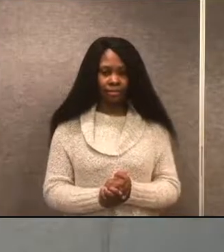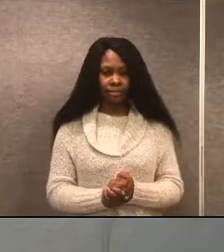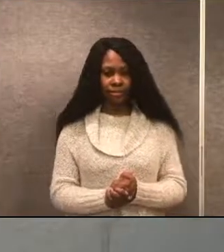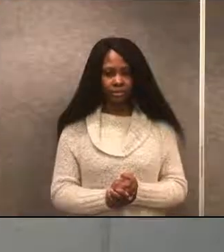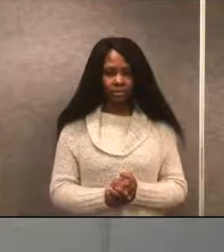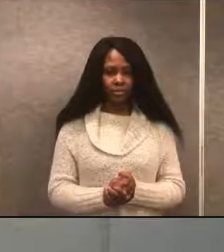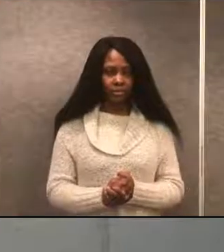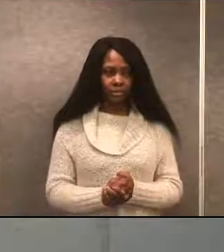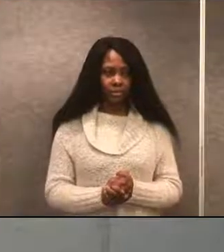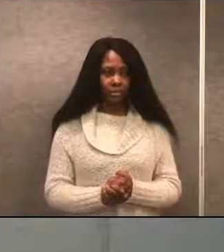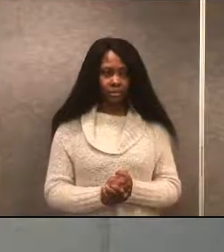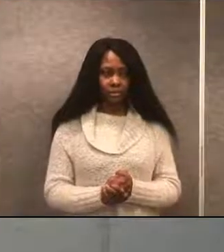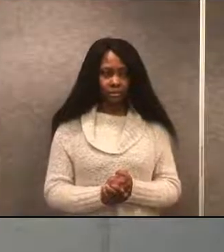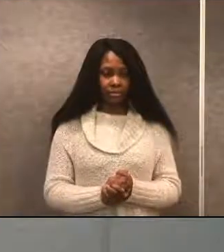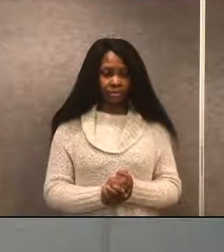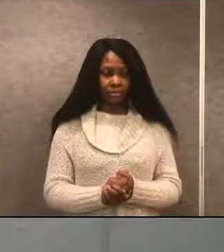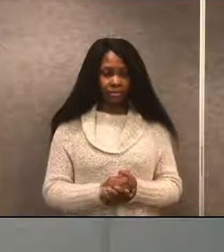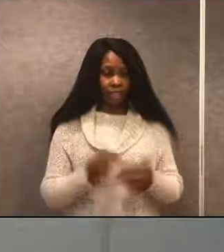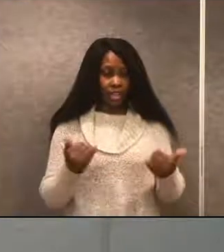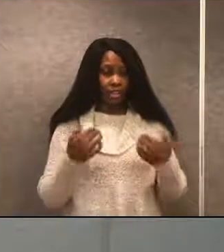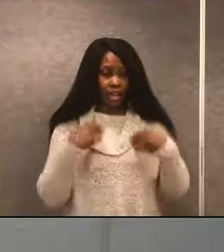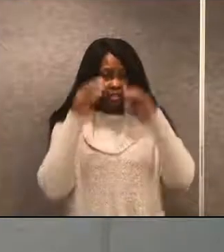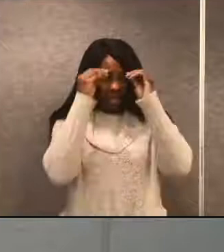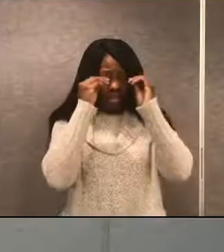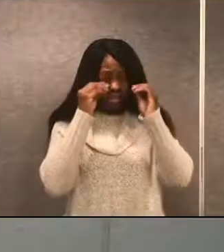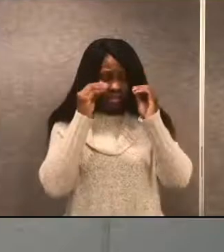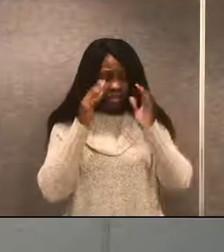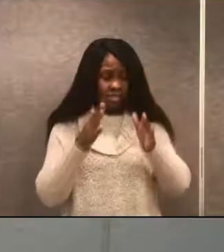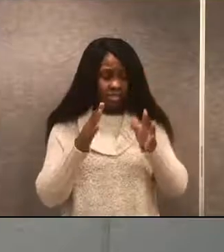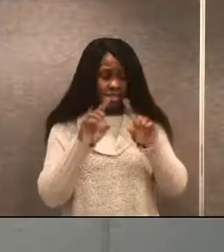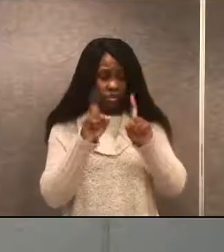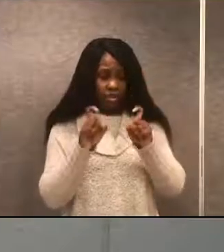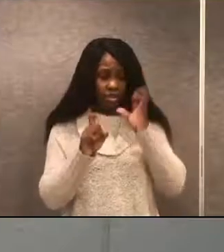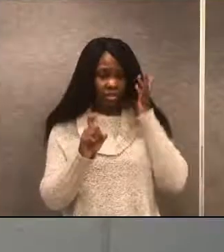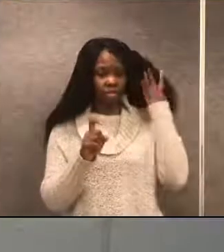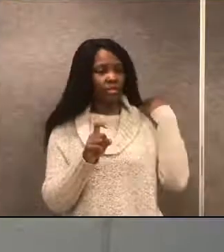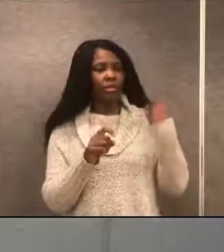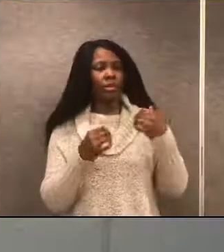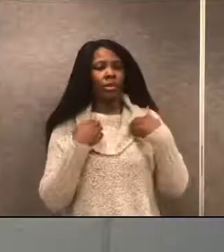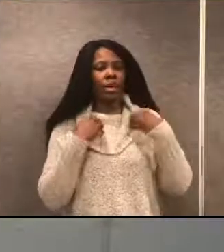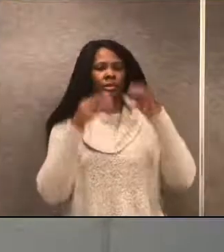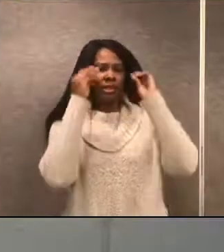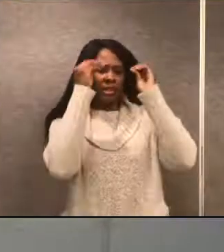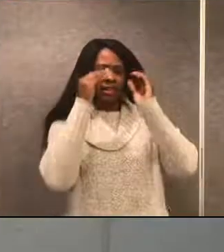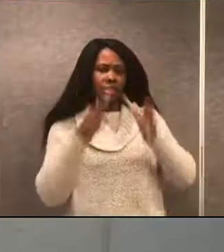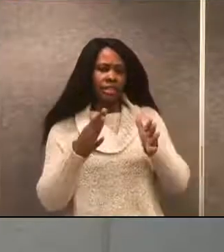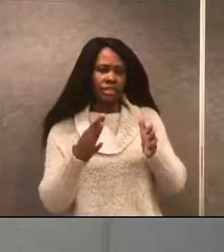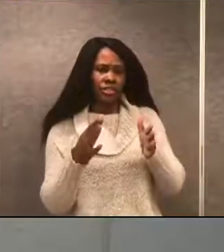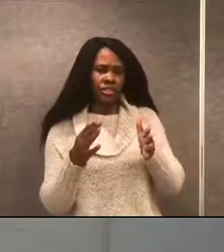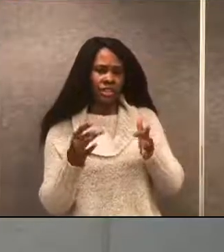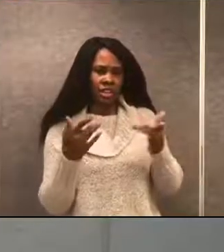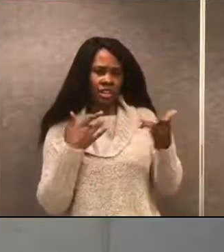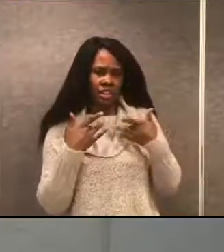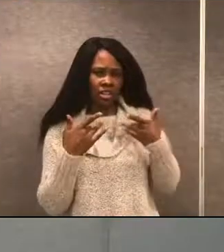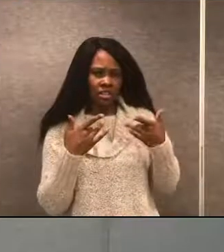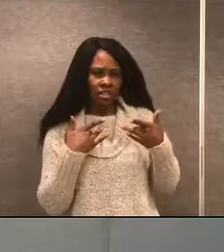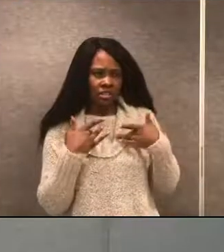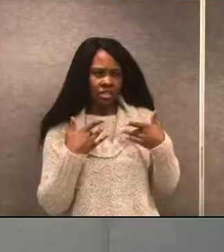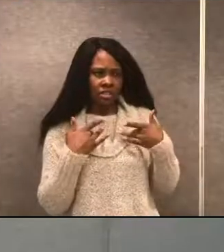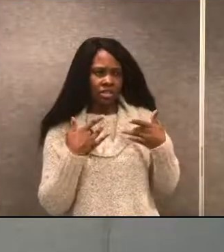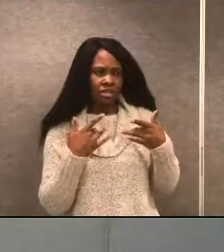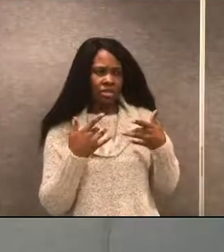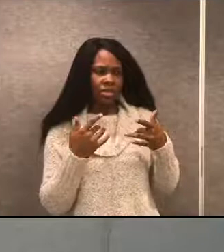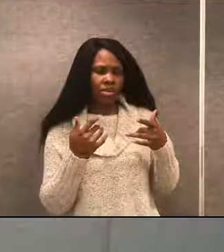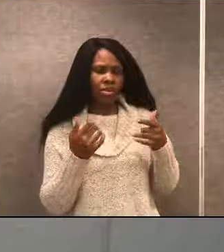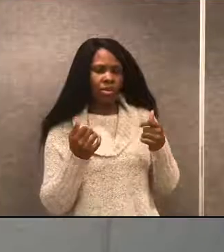This one is more of a teacher question. Okay. There are teachers who are concerned about people congregating while they are in the building,